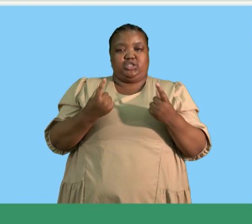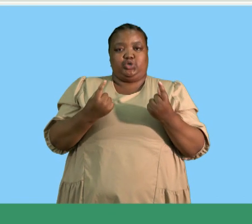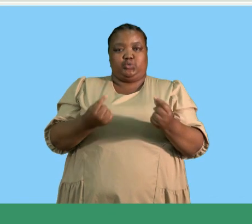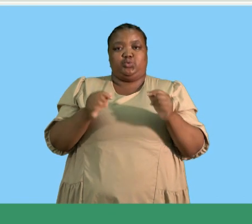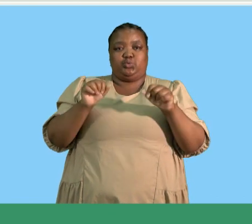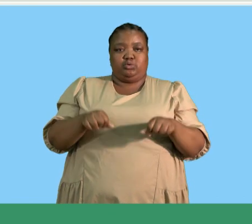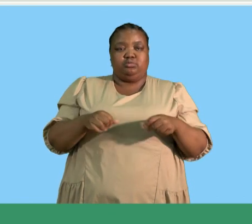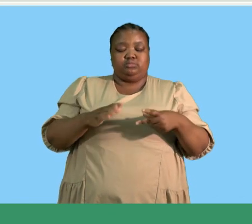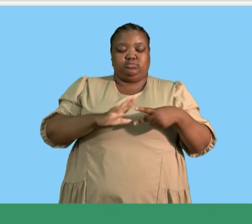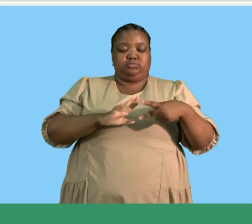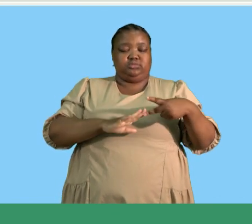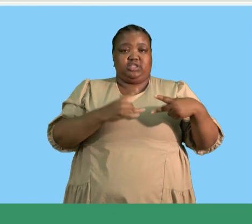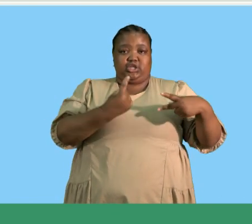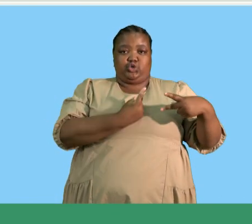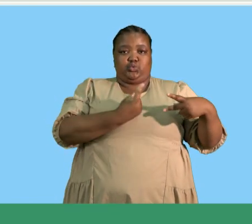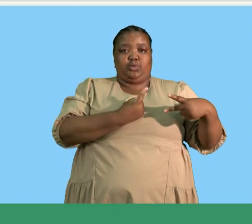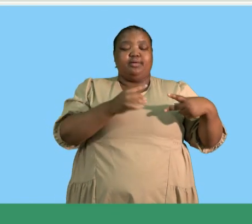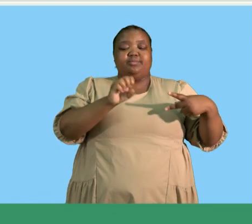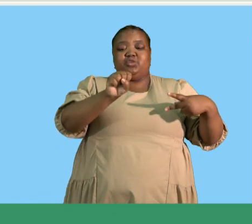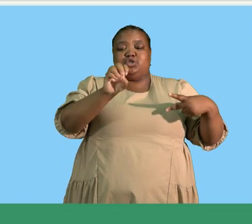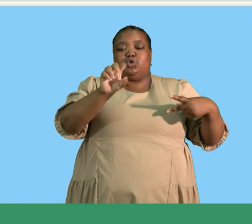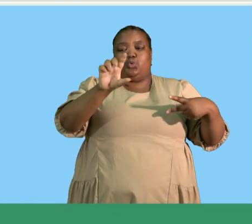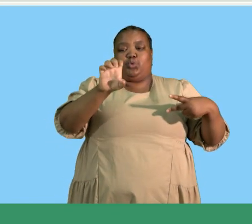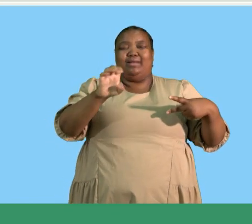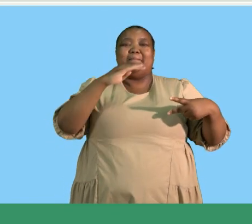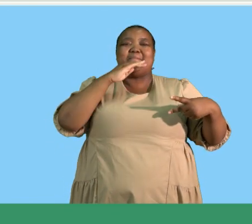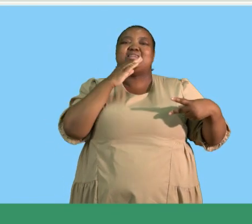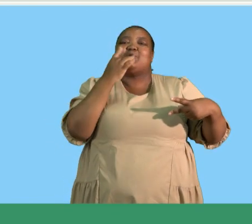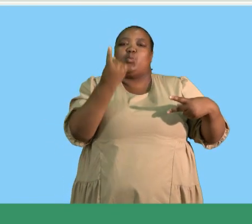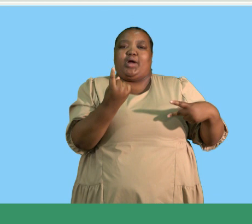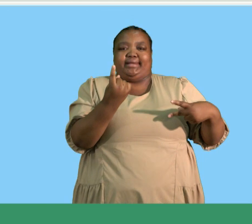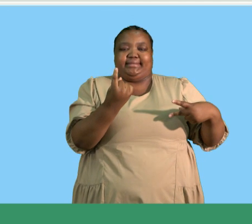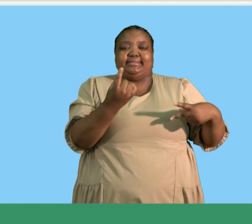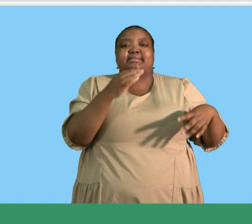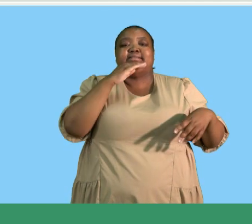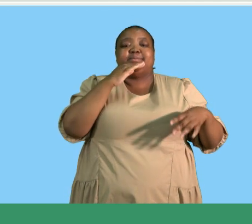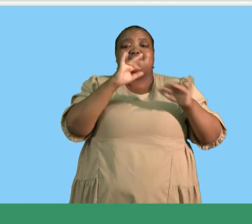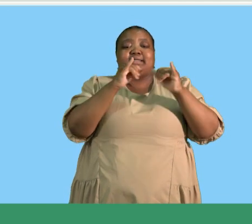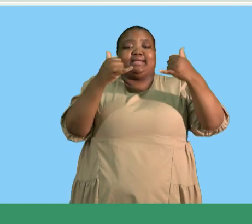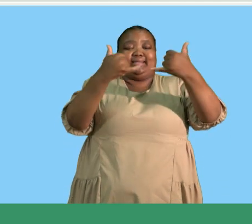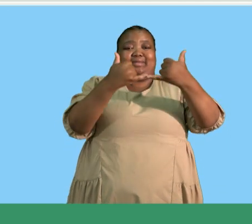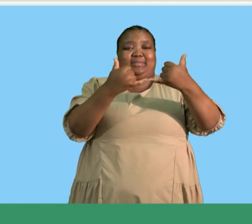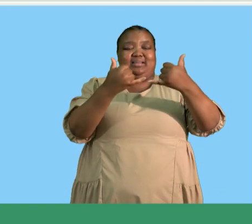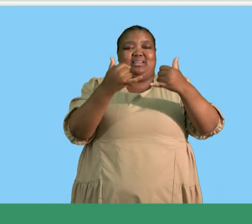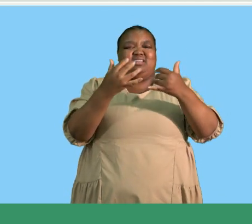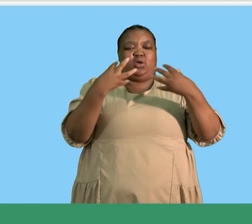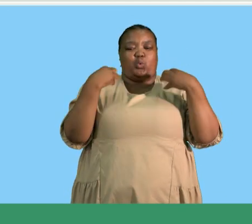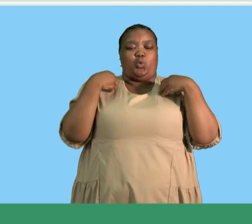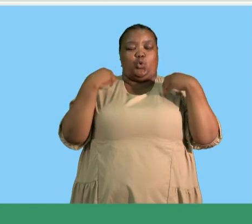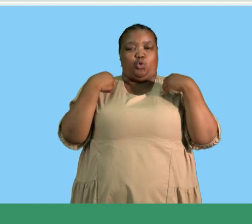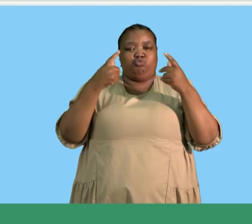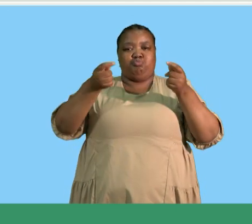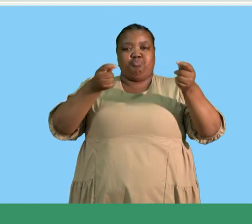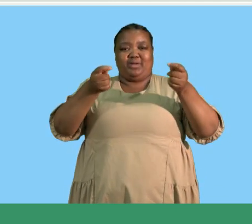Now remember that the word sole means one, which means that this is a type of company that is